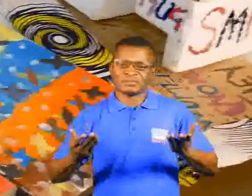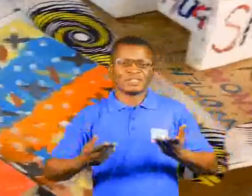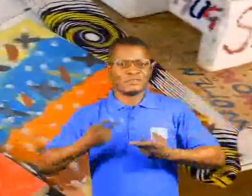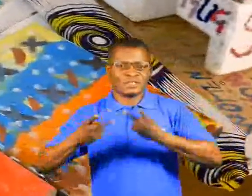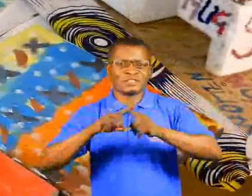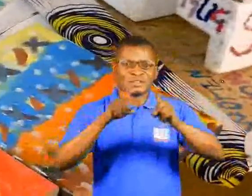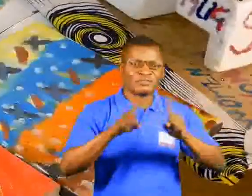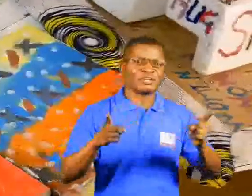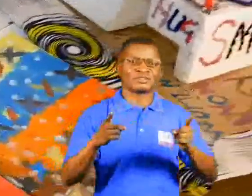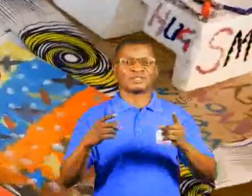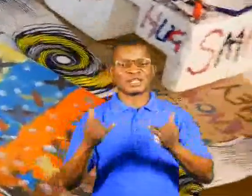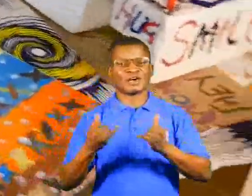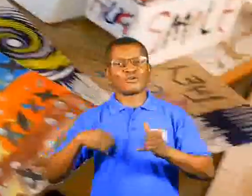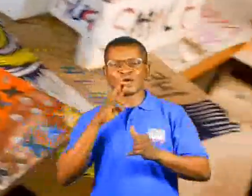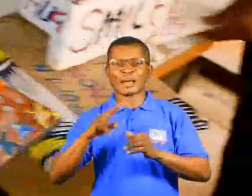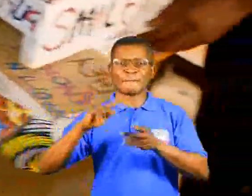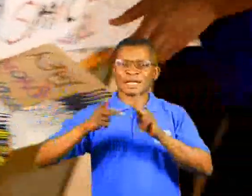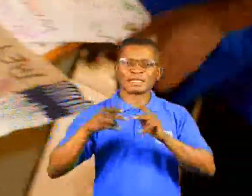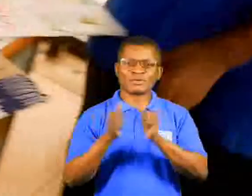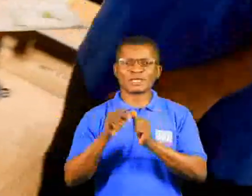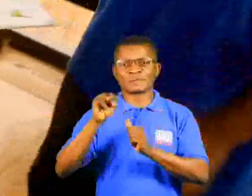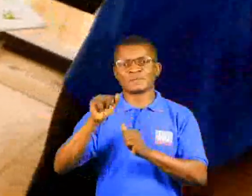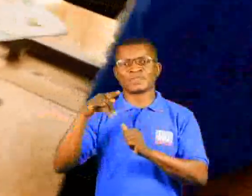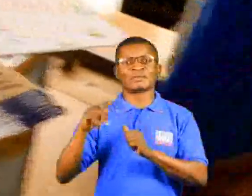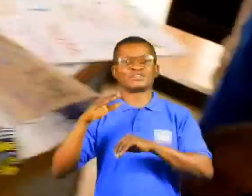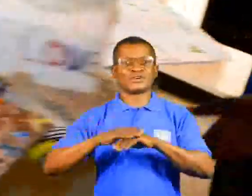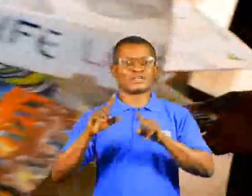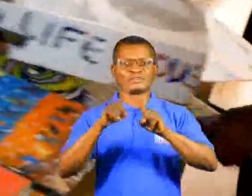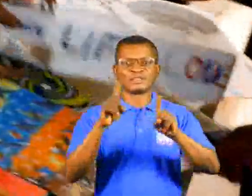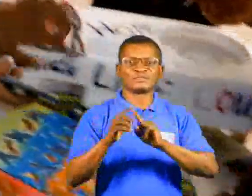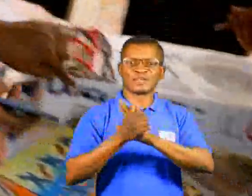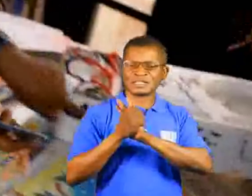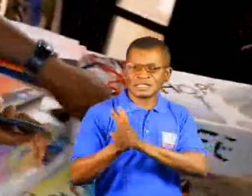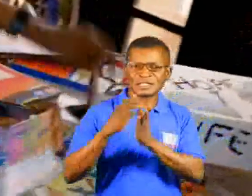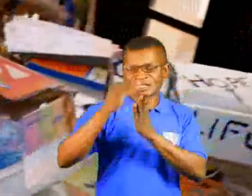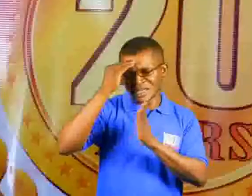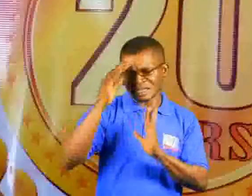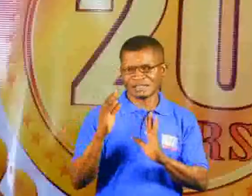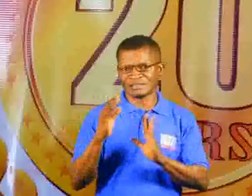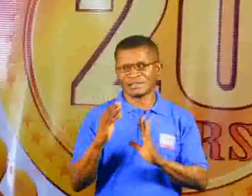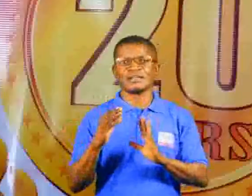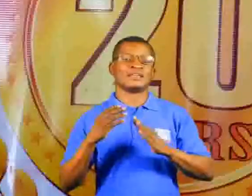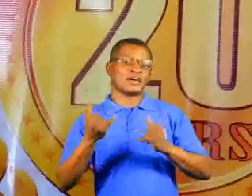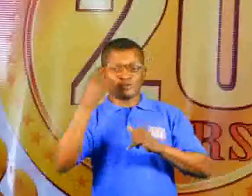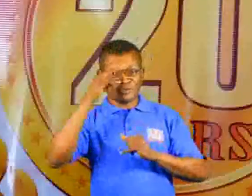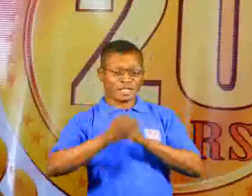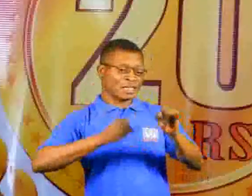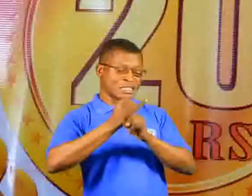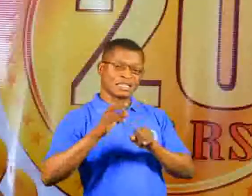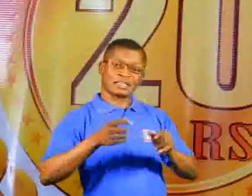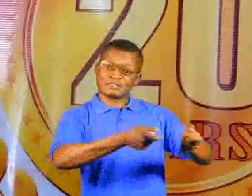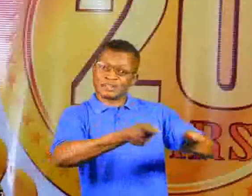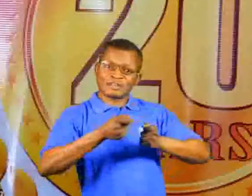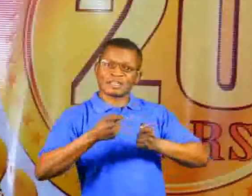afternoon. So all in all, we are still partnering with NAPTIP for vocational skills acquisition. So for external